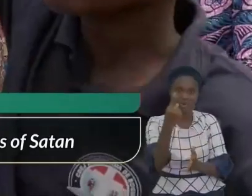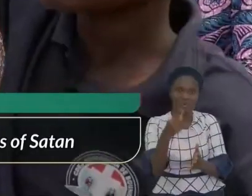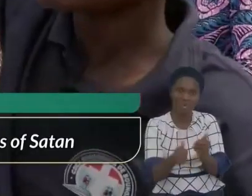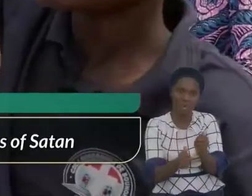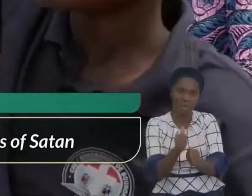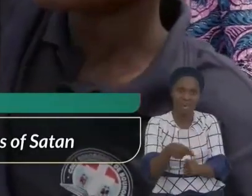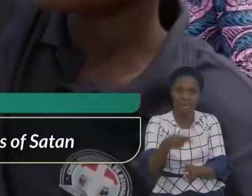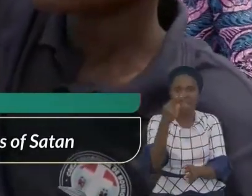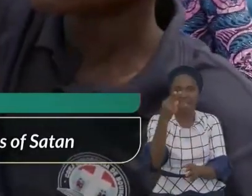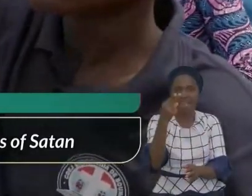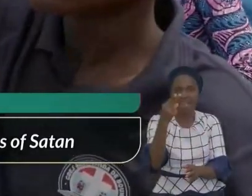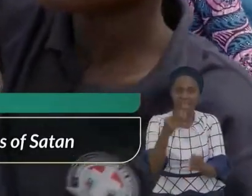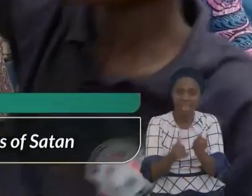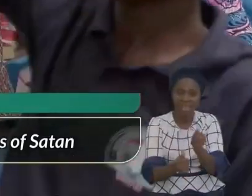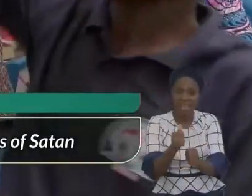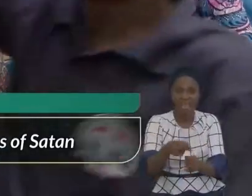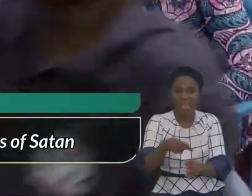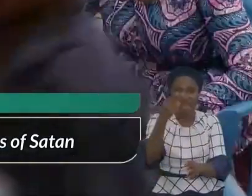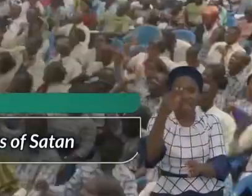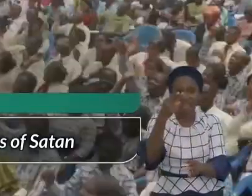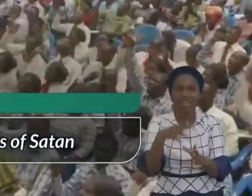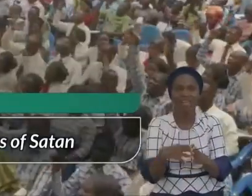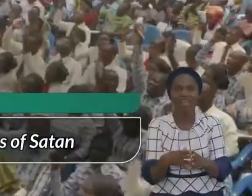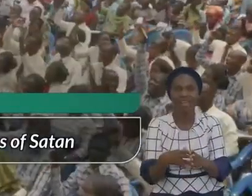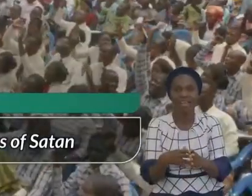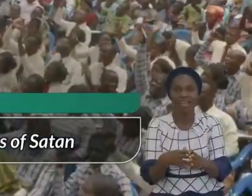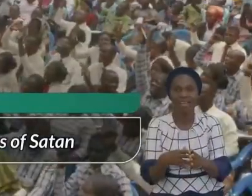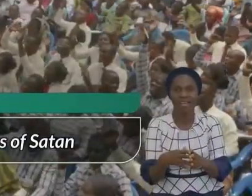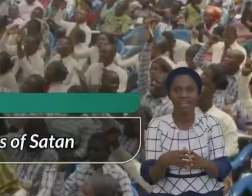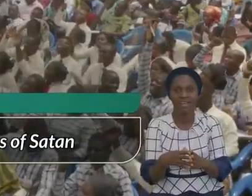Let's go to Ayla. I said,